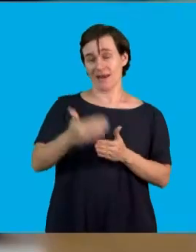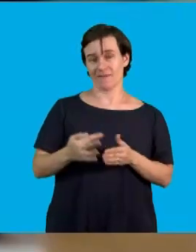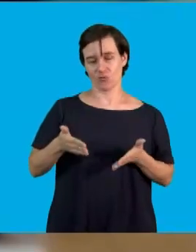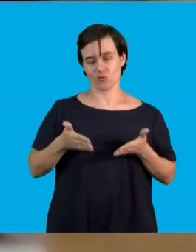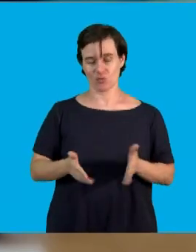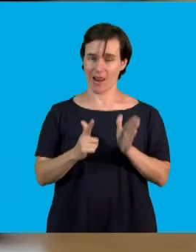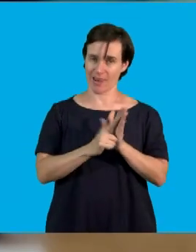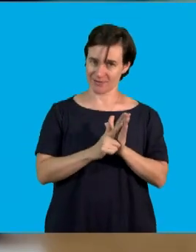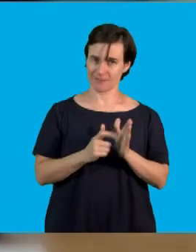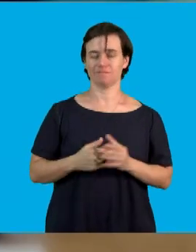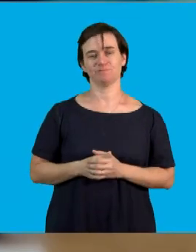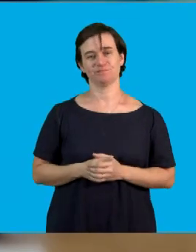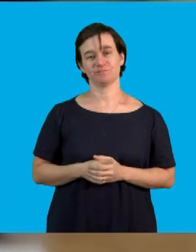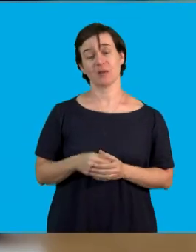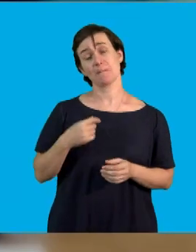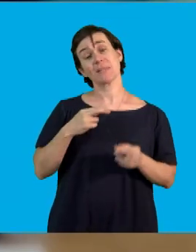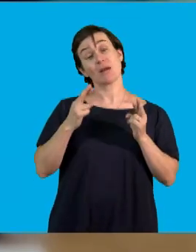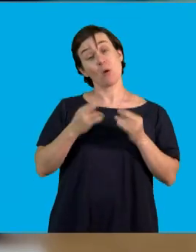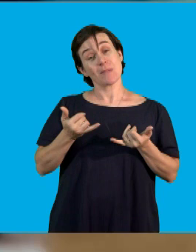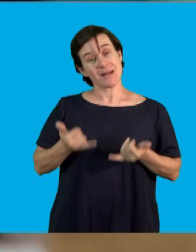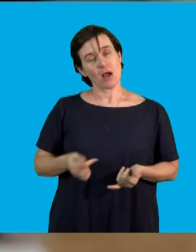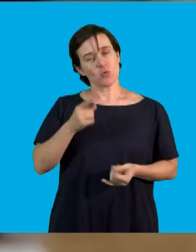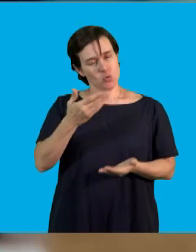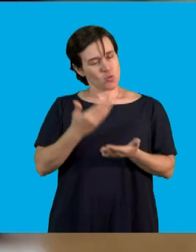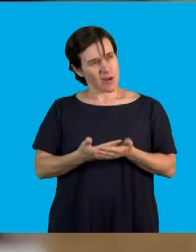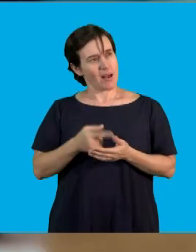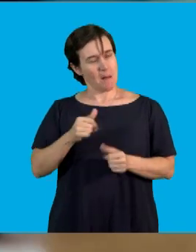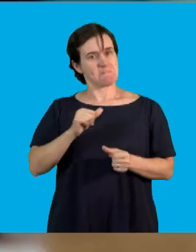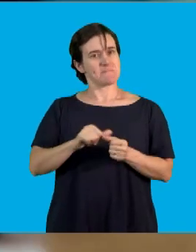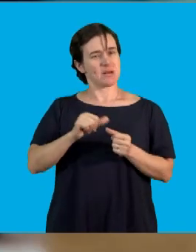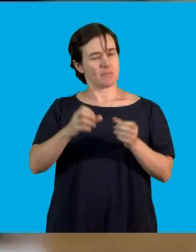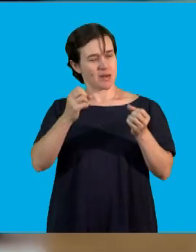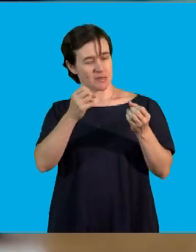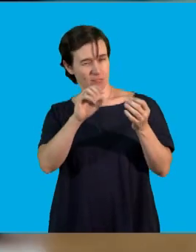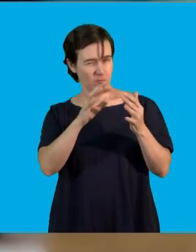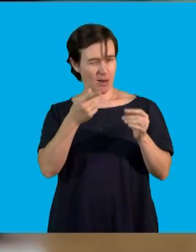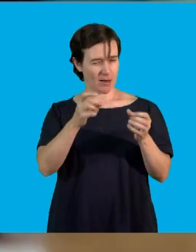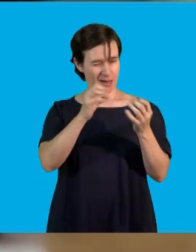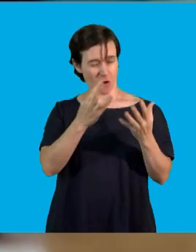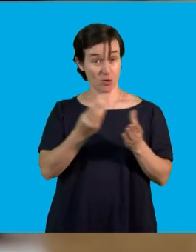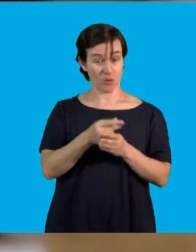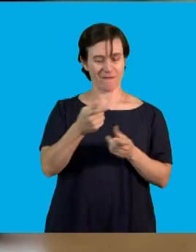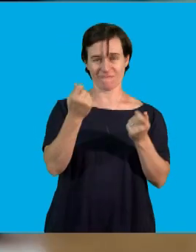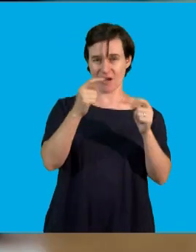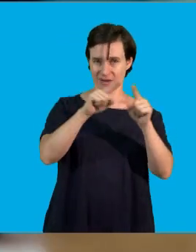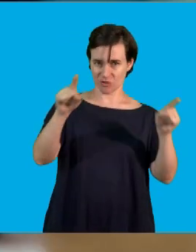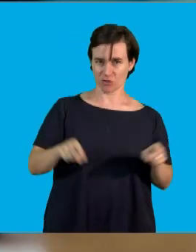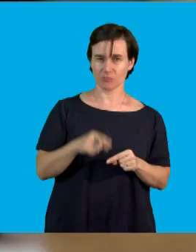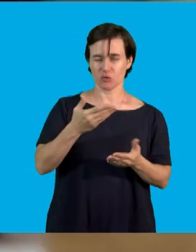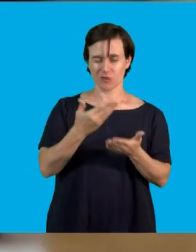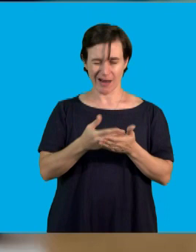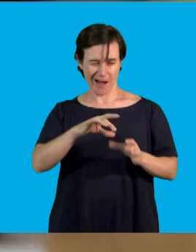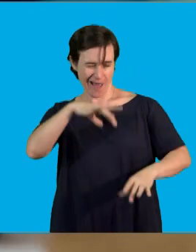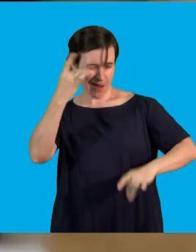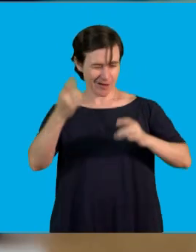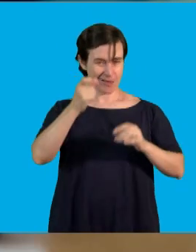our lesson, and I hope now you can work better with a financial document and be able to interpret and analyze